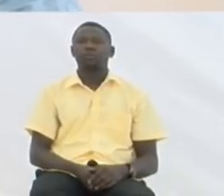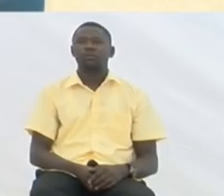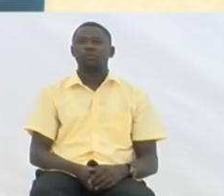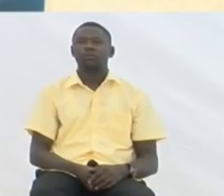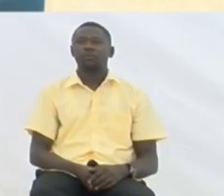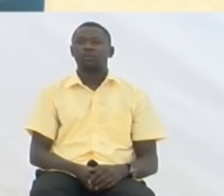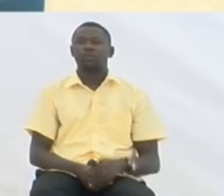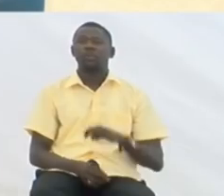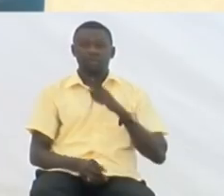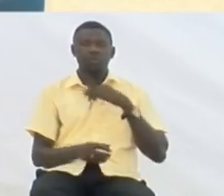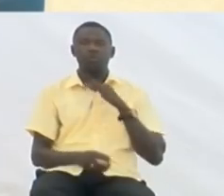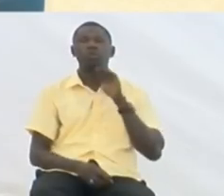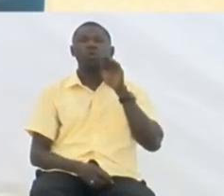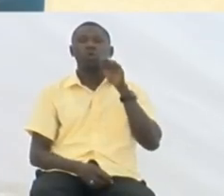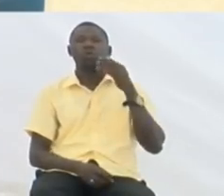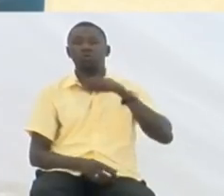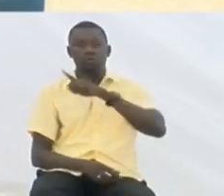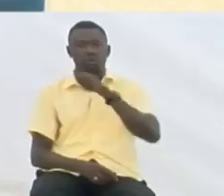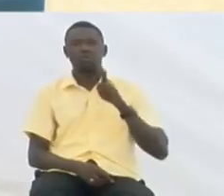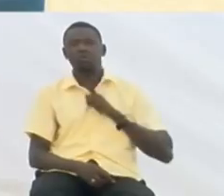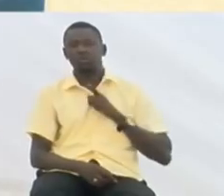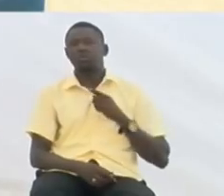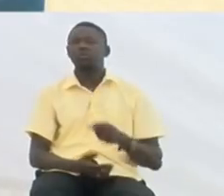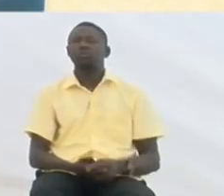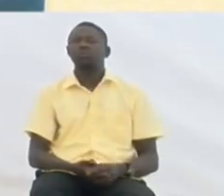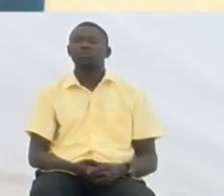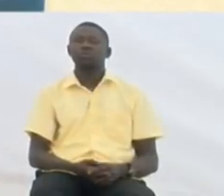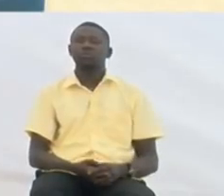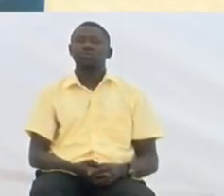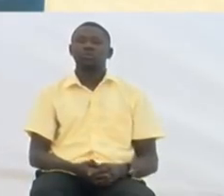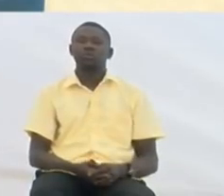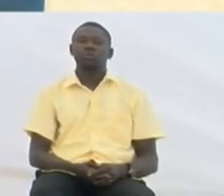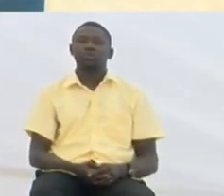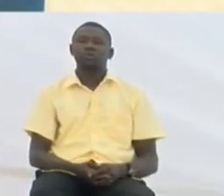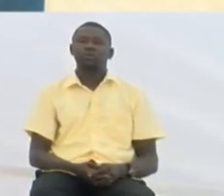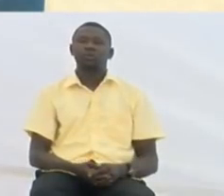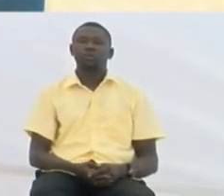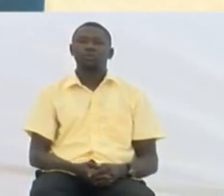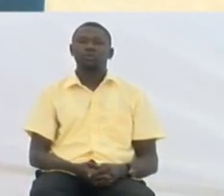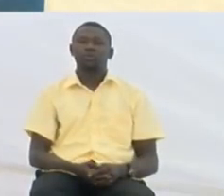you, that they will call us. And